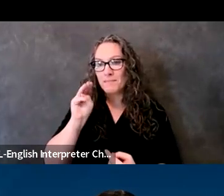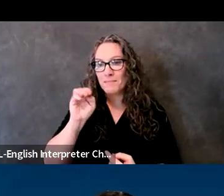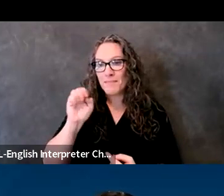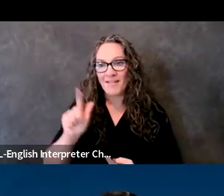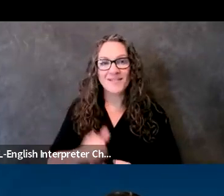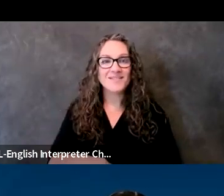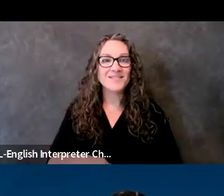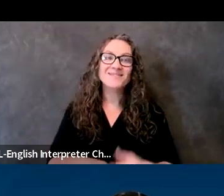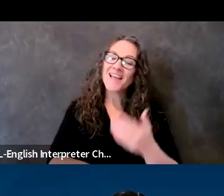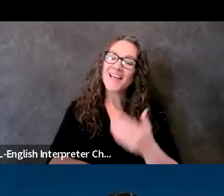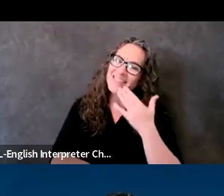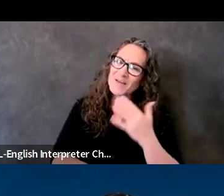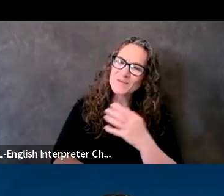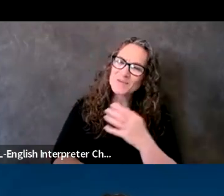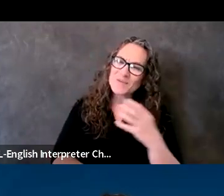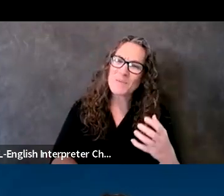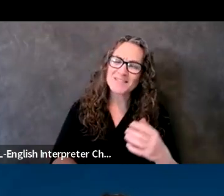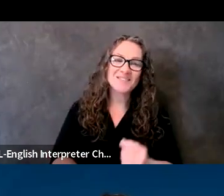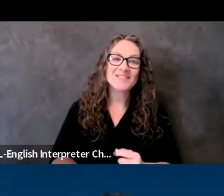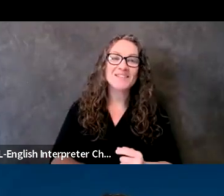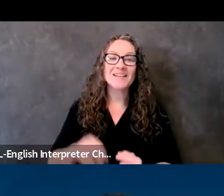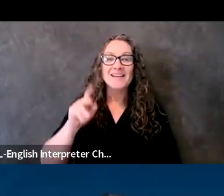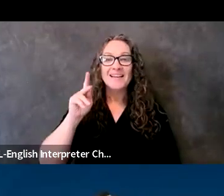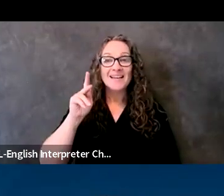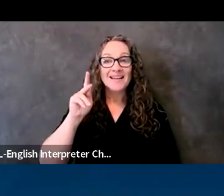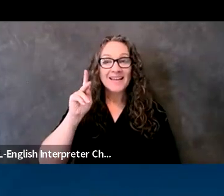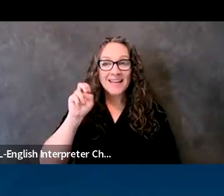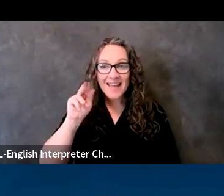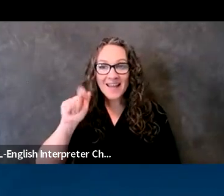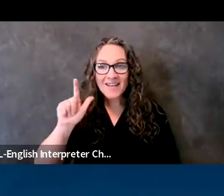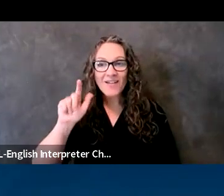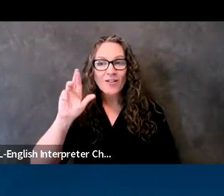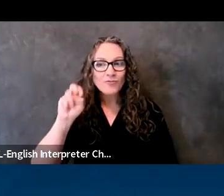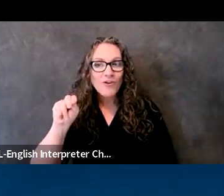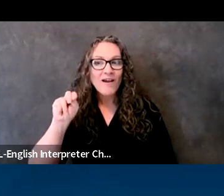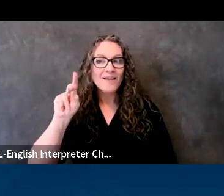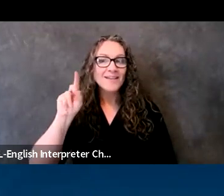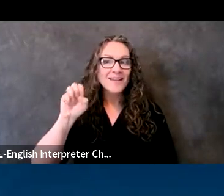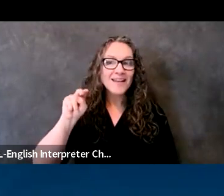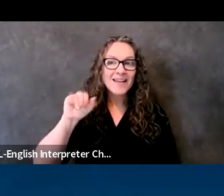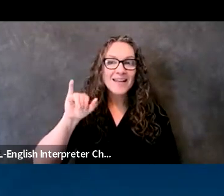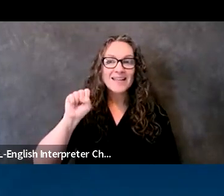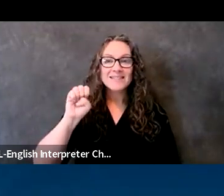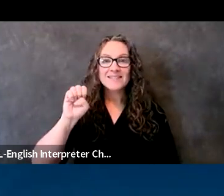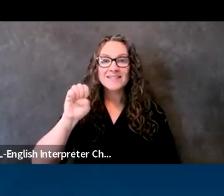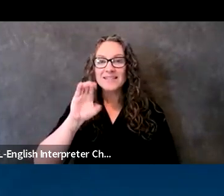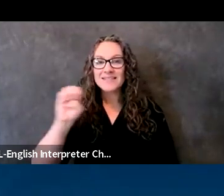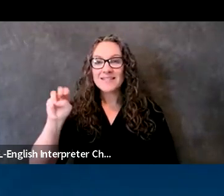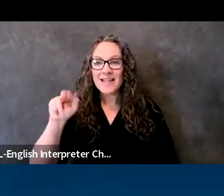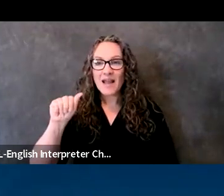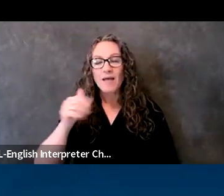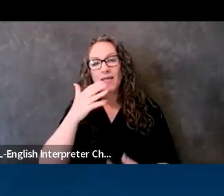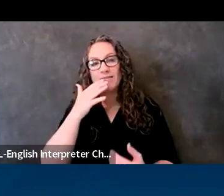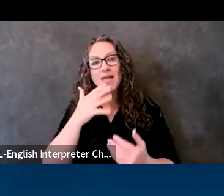Yay. Kendall, thank you so much. Kendall, Ron, Denise, Sina, thank you all for taking the time out to help us better